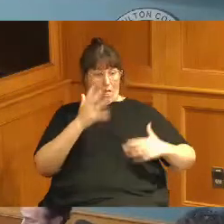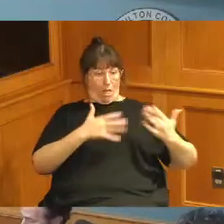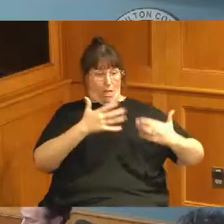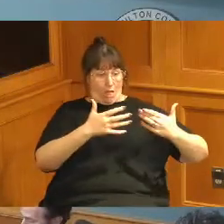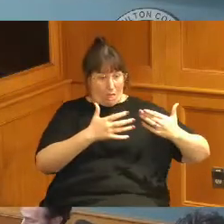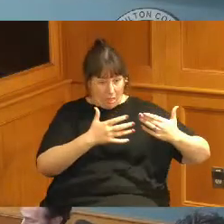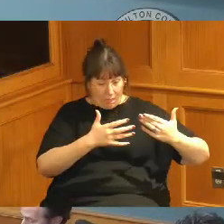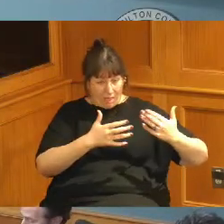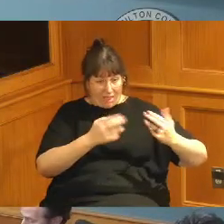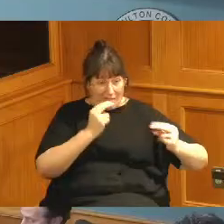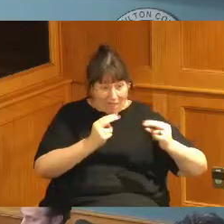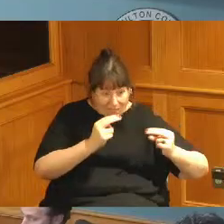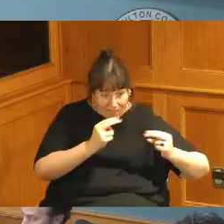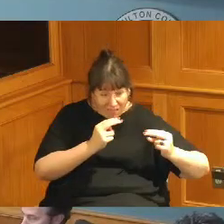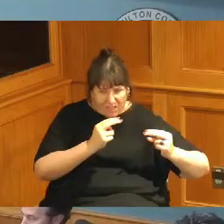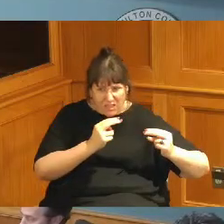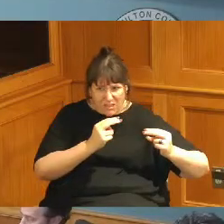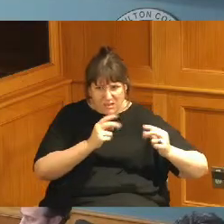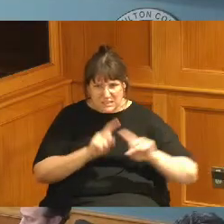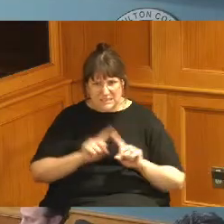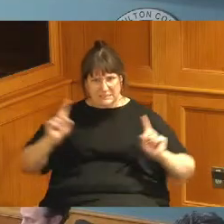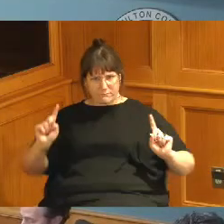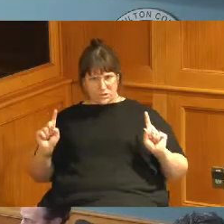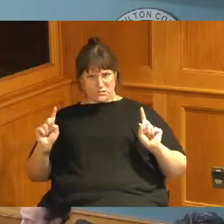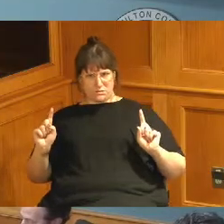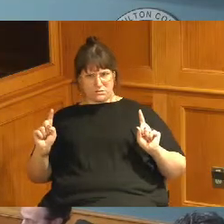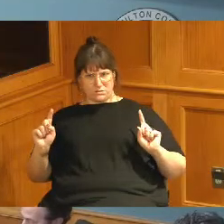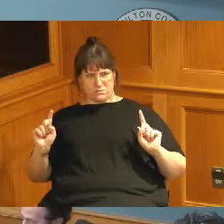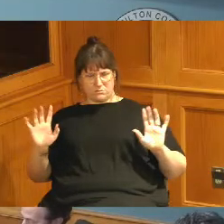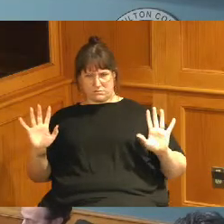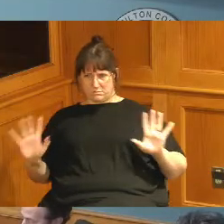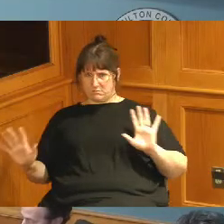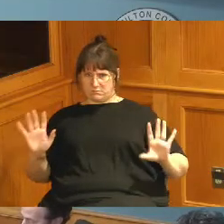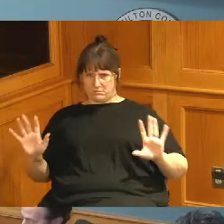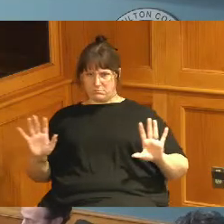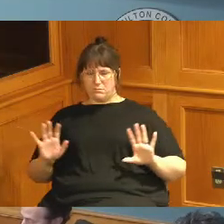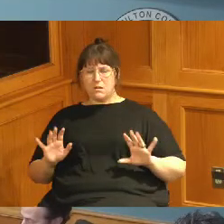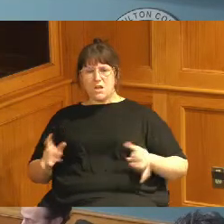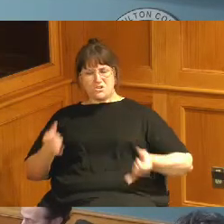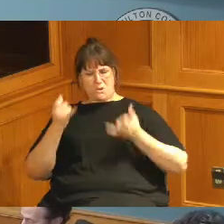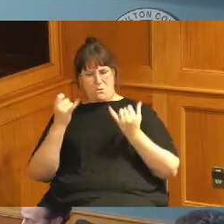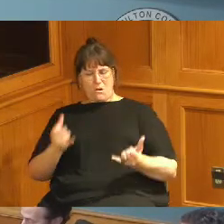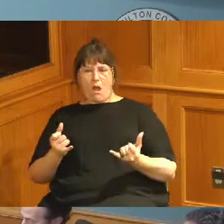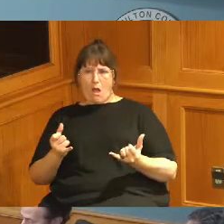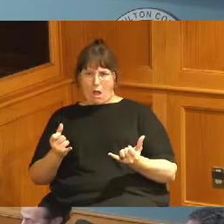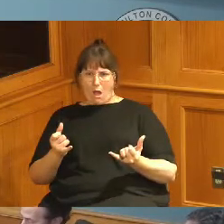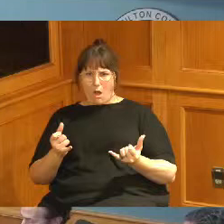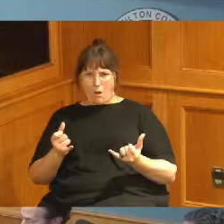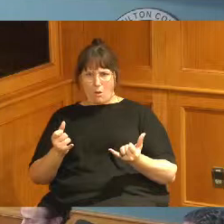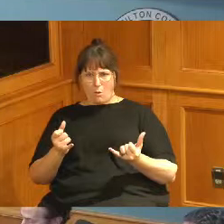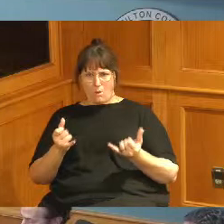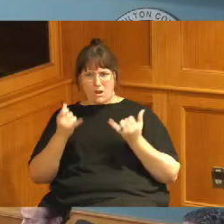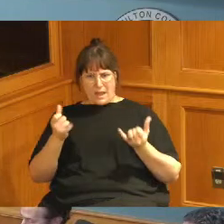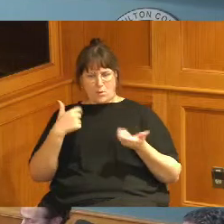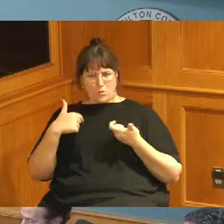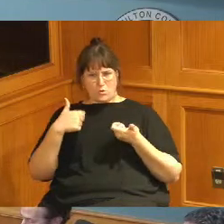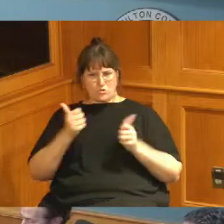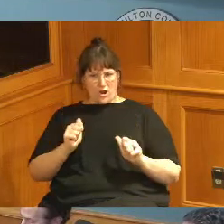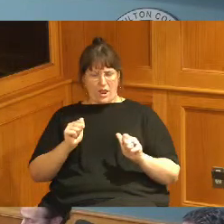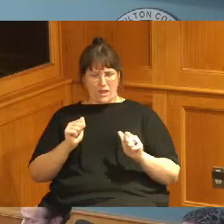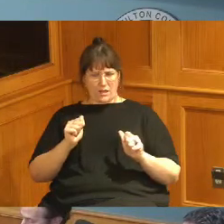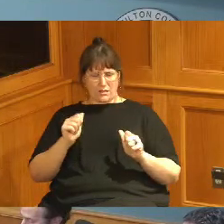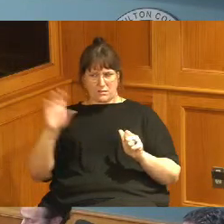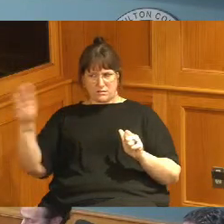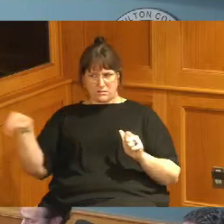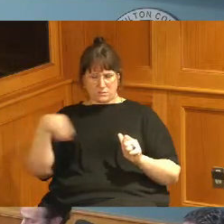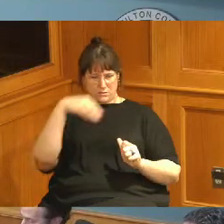team. 2 different things. So we're just now getting to try to negotiate this. Now, where